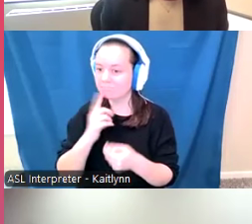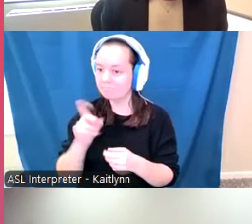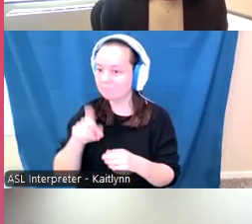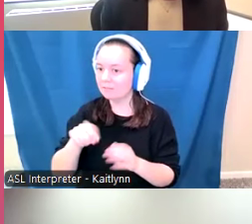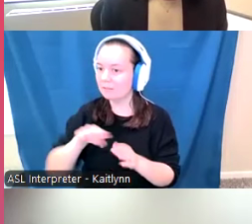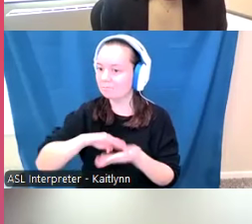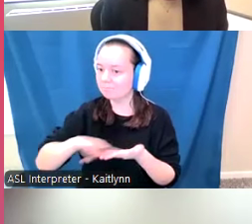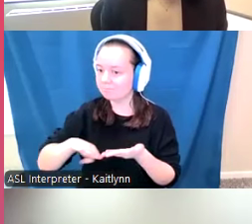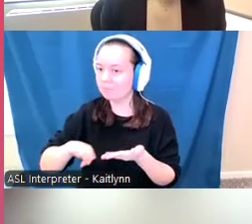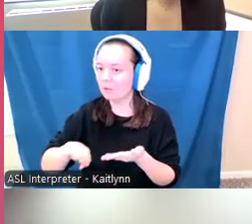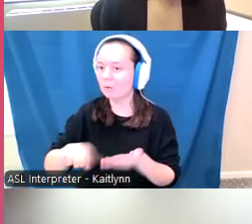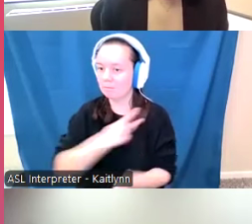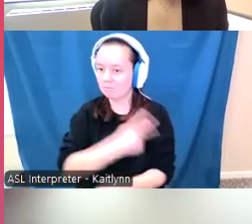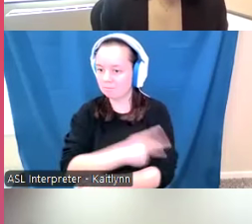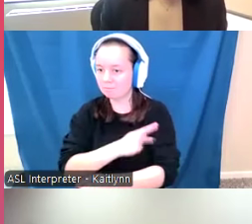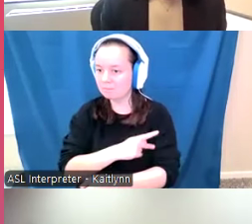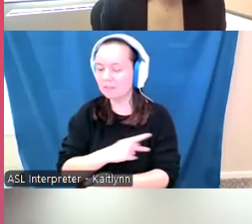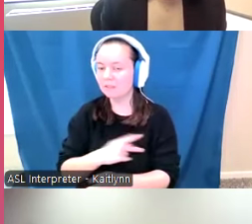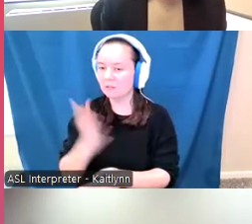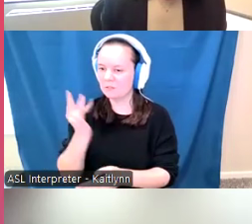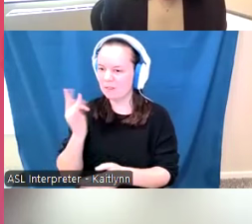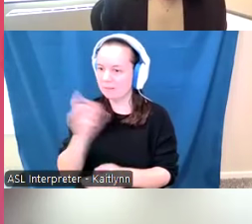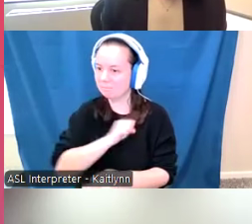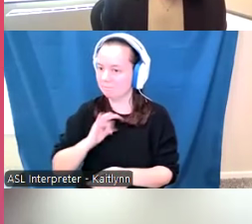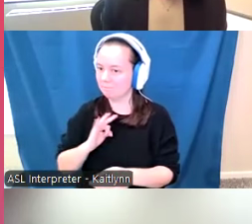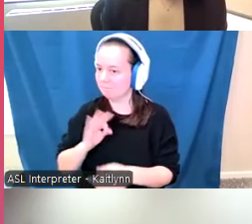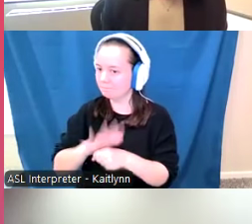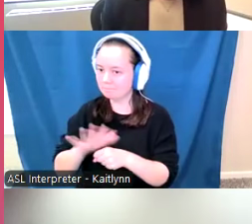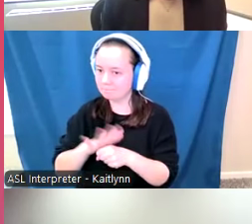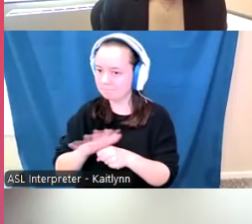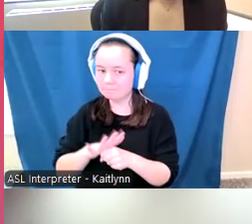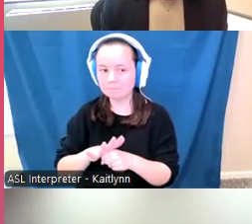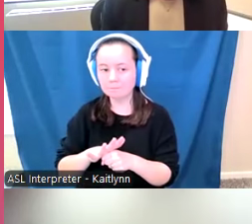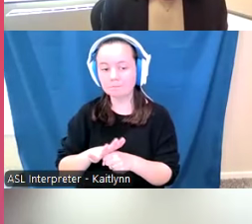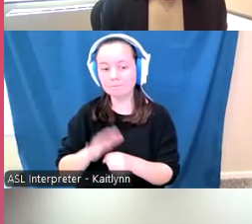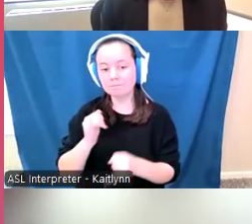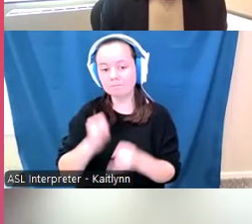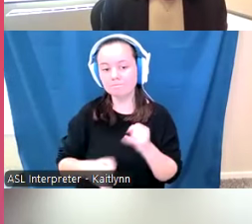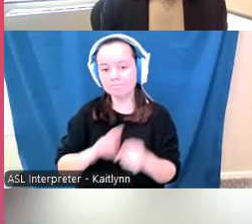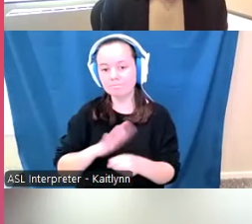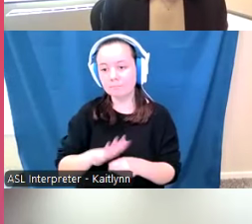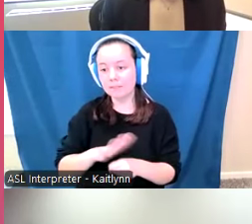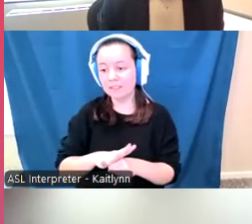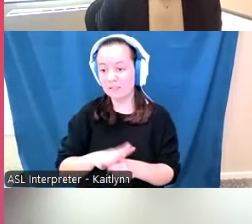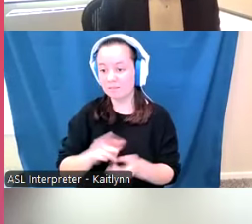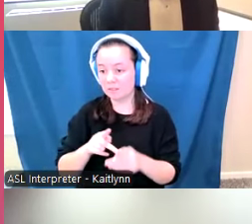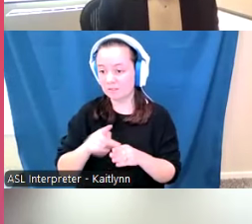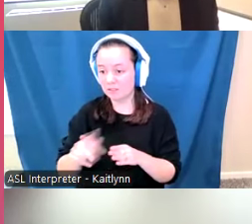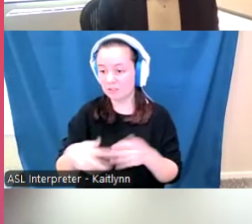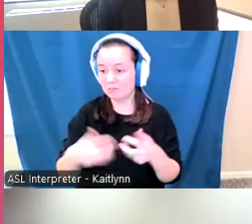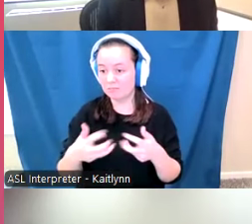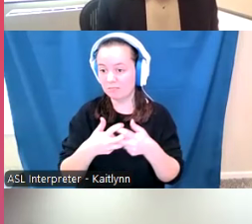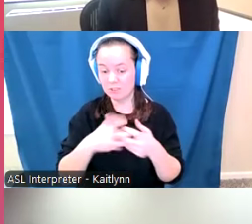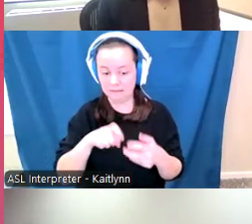shortages. Lastly, not having enough direct care professionals to meet this rising demand for care